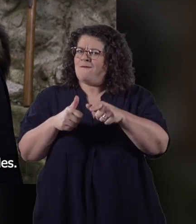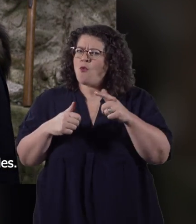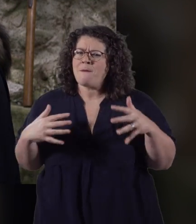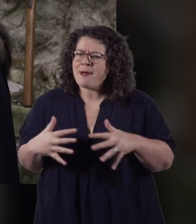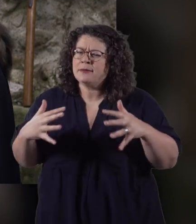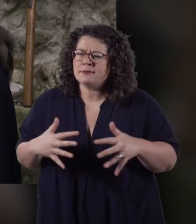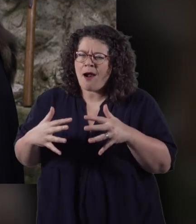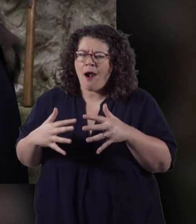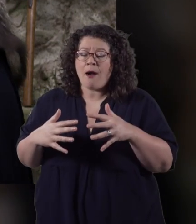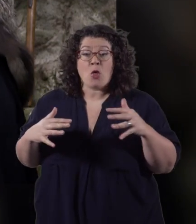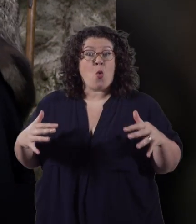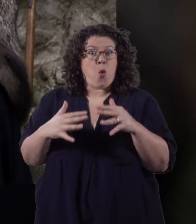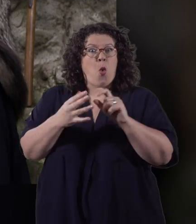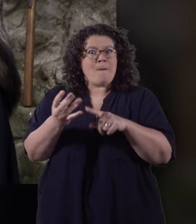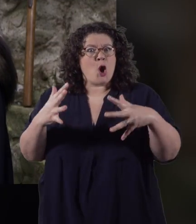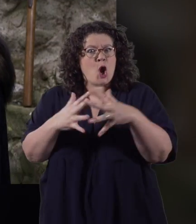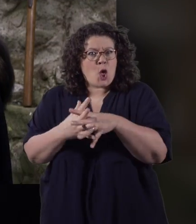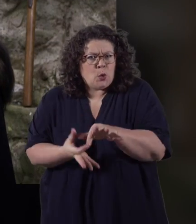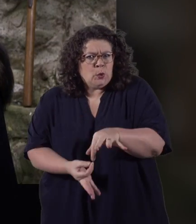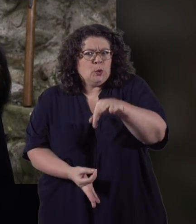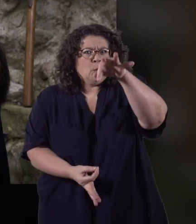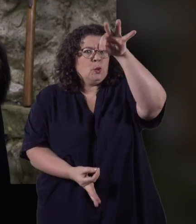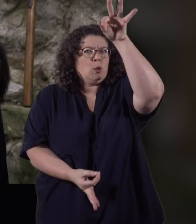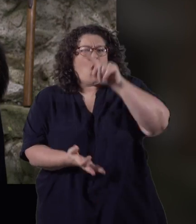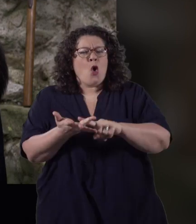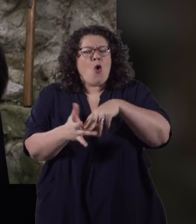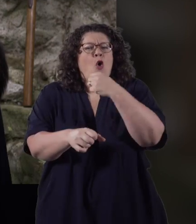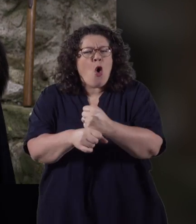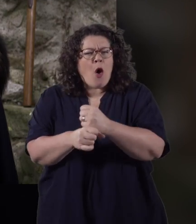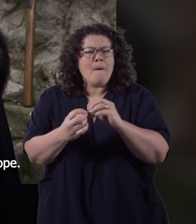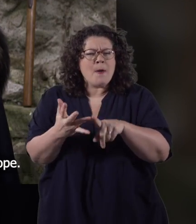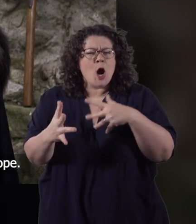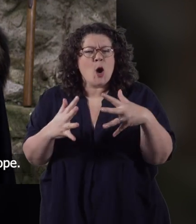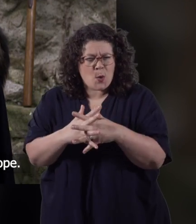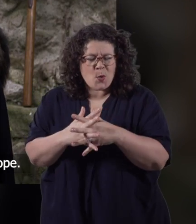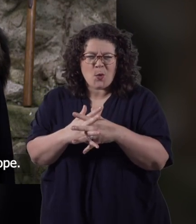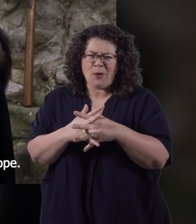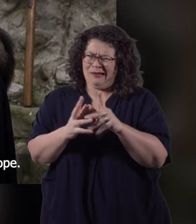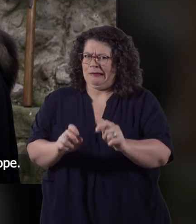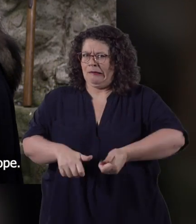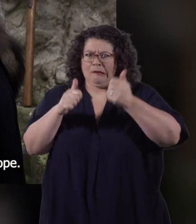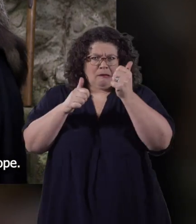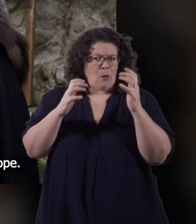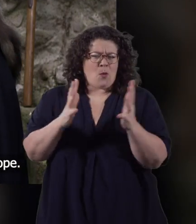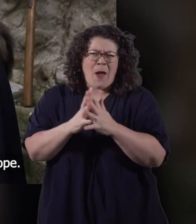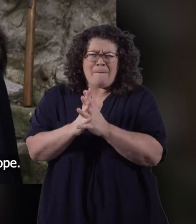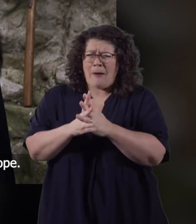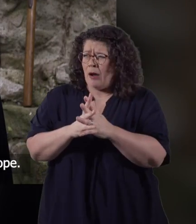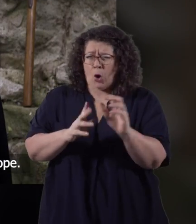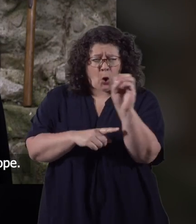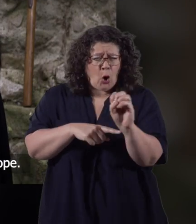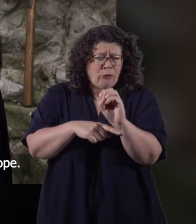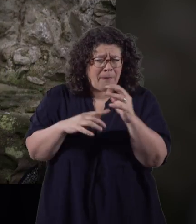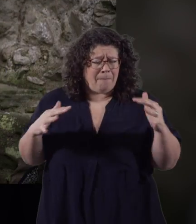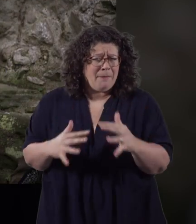battles, the war bow, or the longbow, as you might call it. It has been a great weapon upon all the battlefields